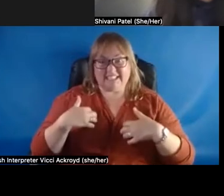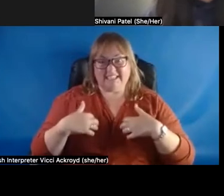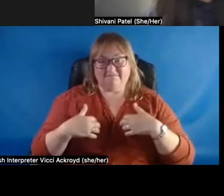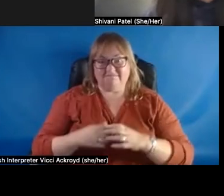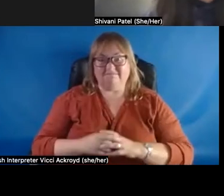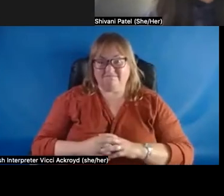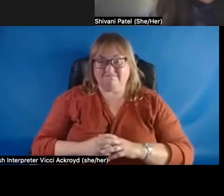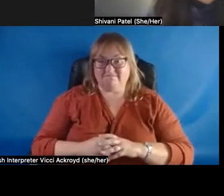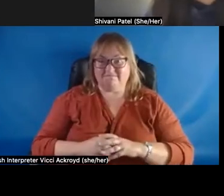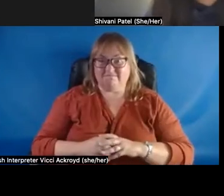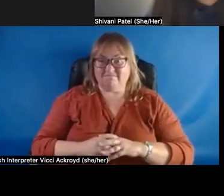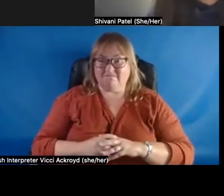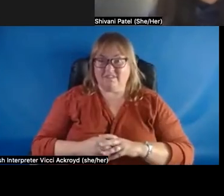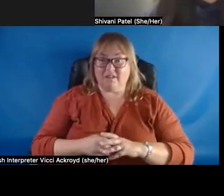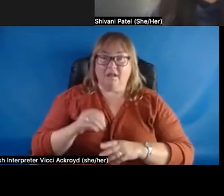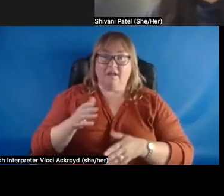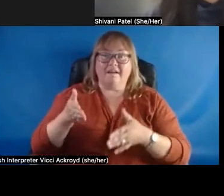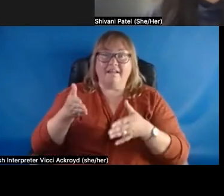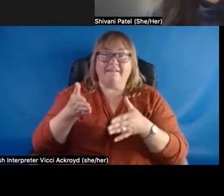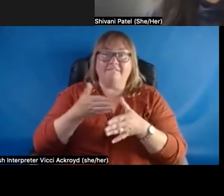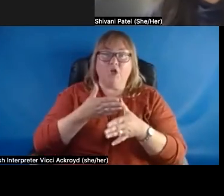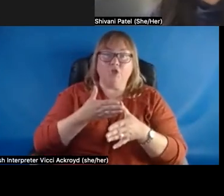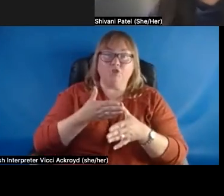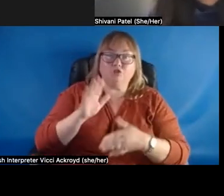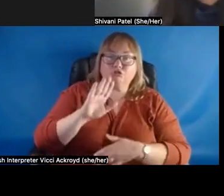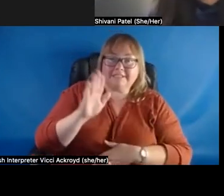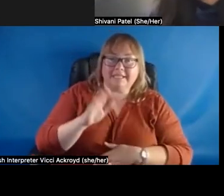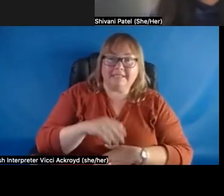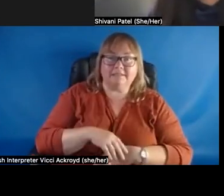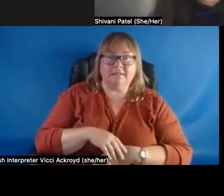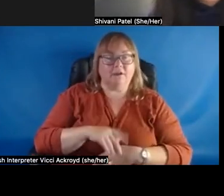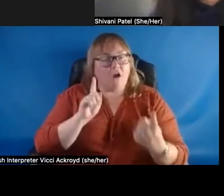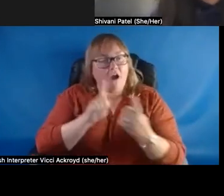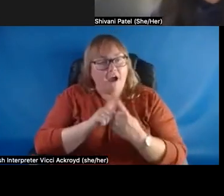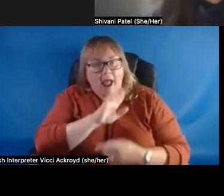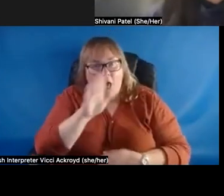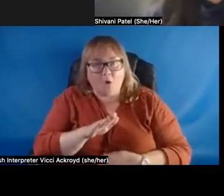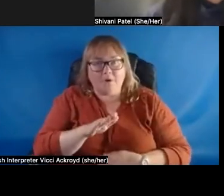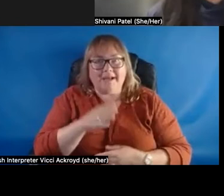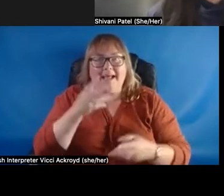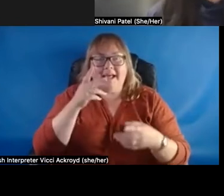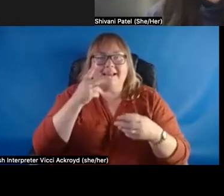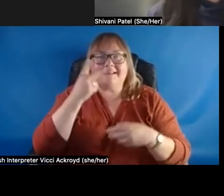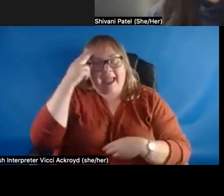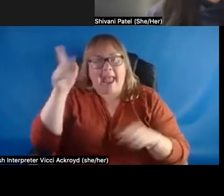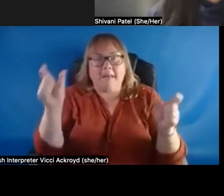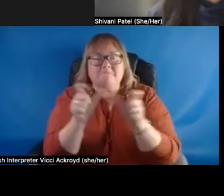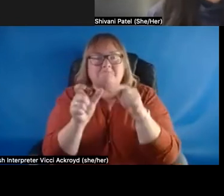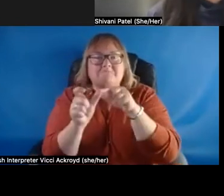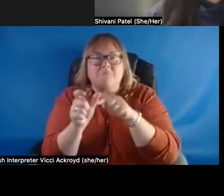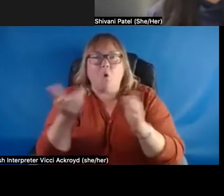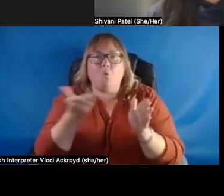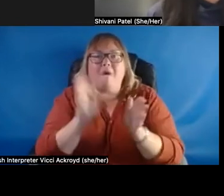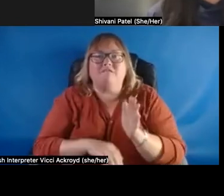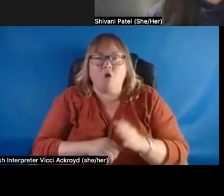generally among first greetings, if you don't know someone, it'll be like, oh, what's your last name and where are you from? And then that really, especially like where you're from,